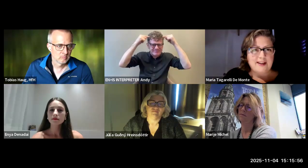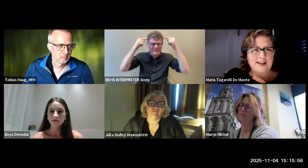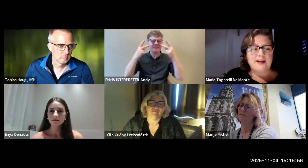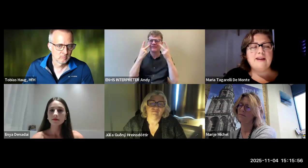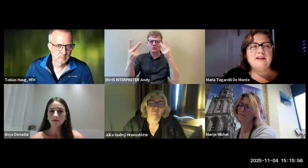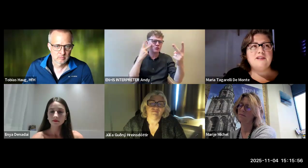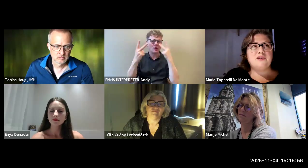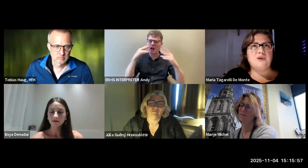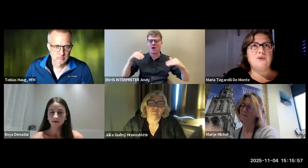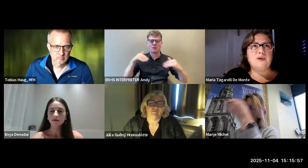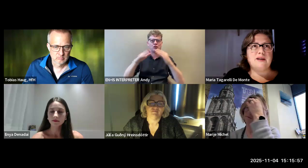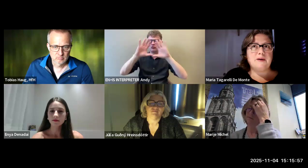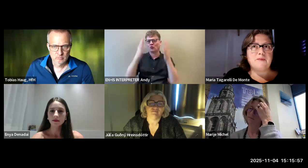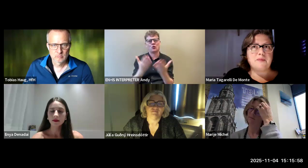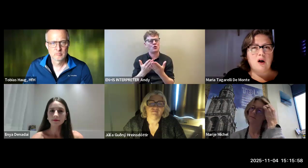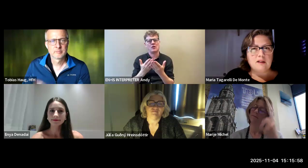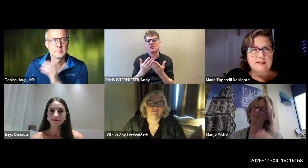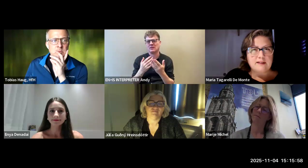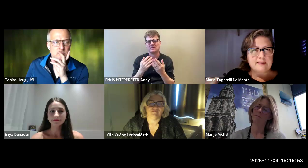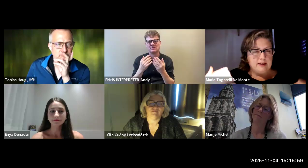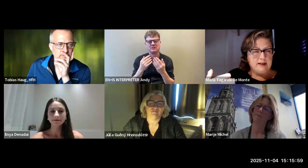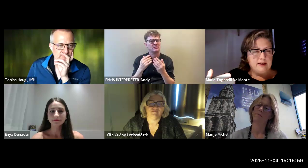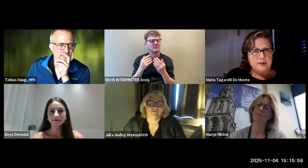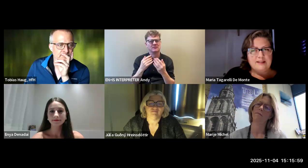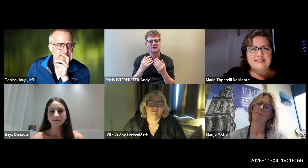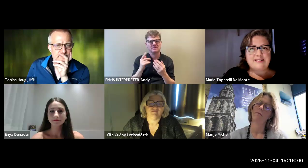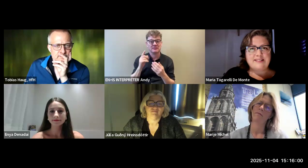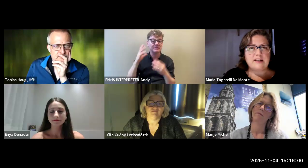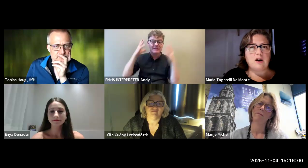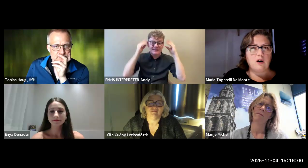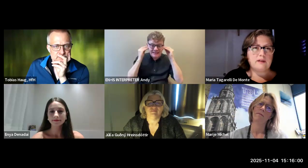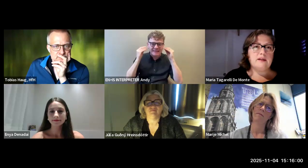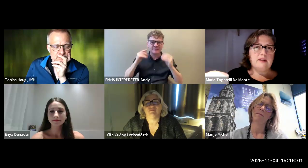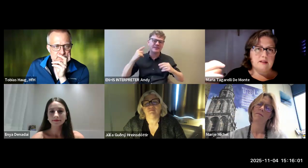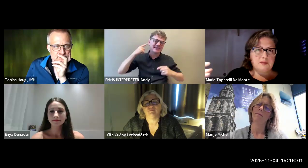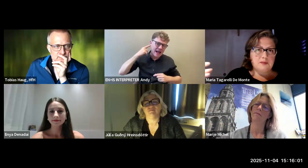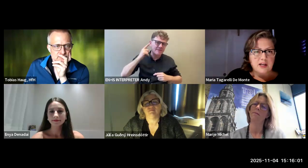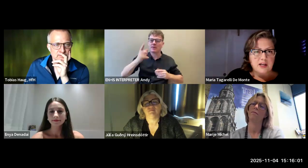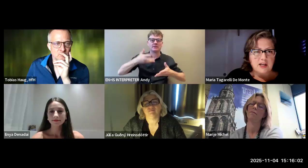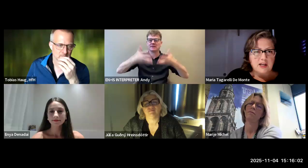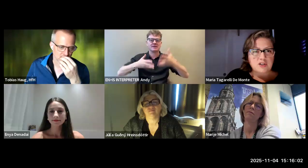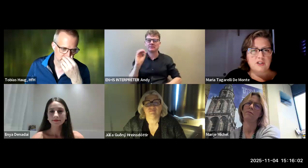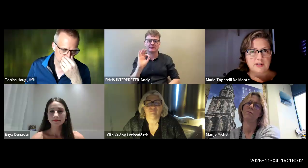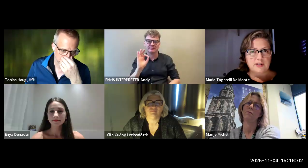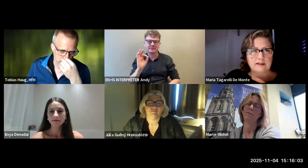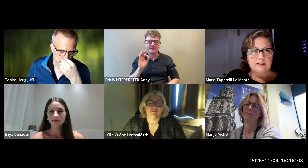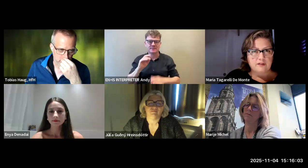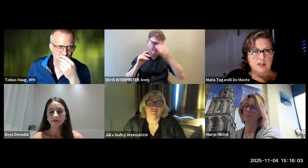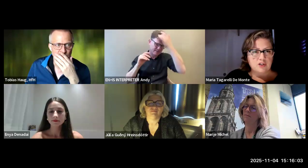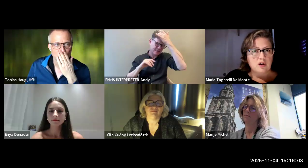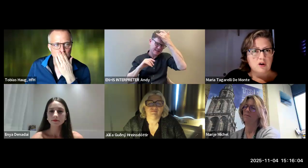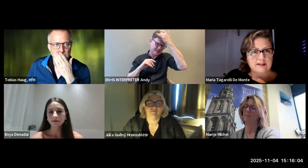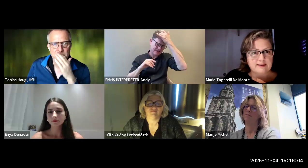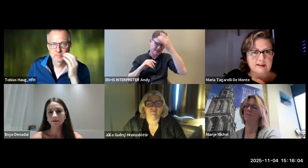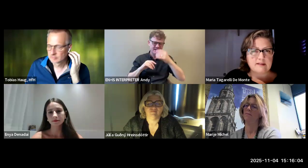world, okay, in a way. So all this insisting on the spatial feature,